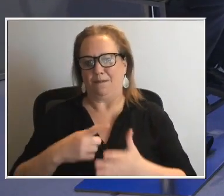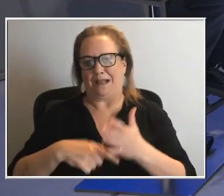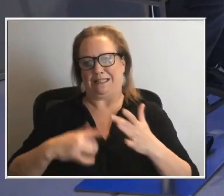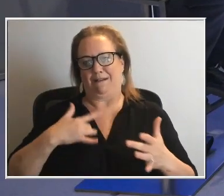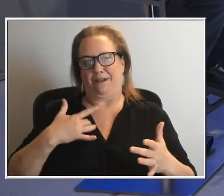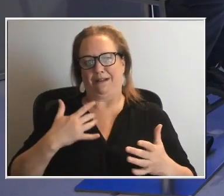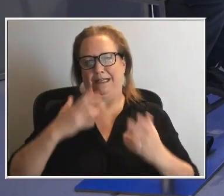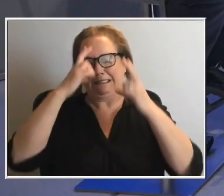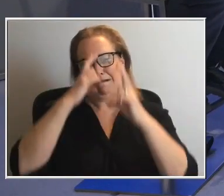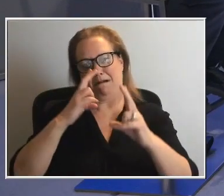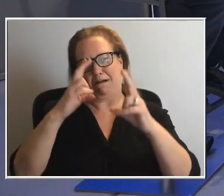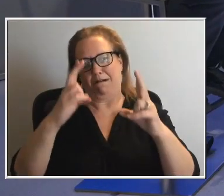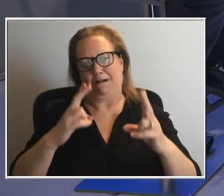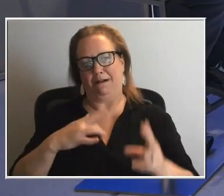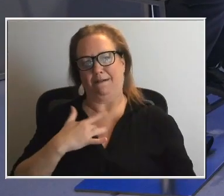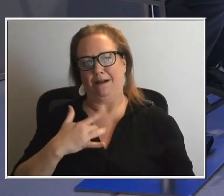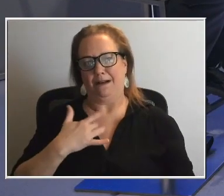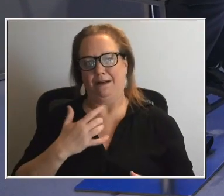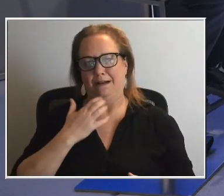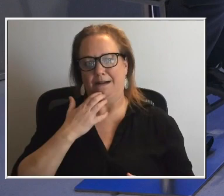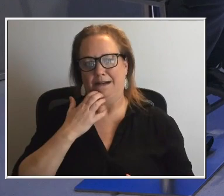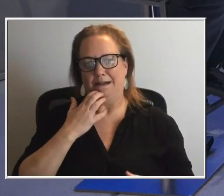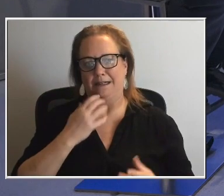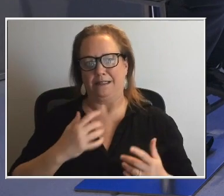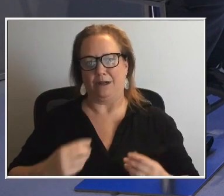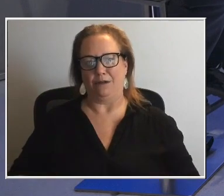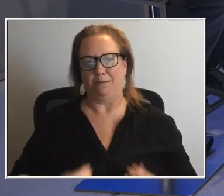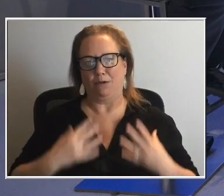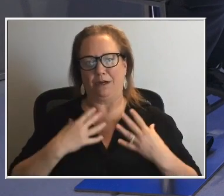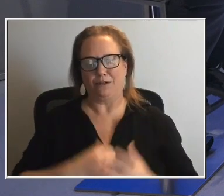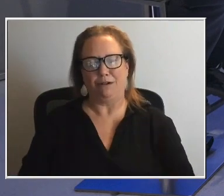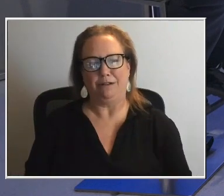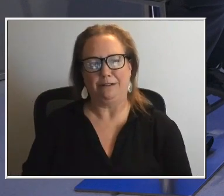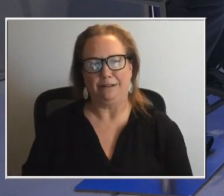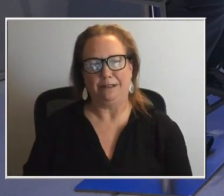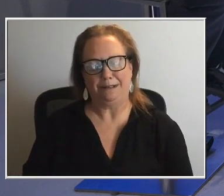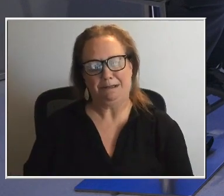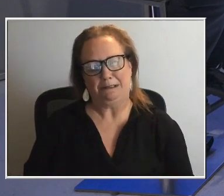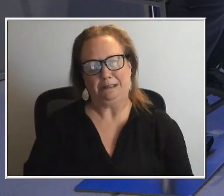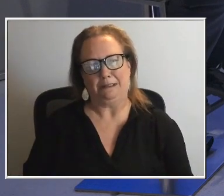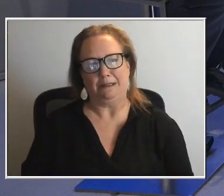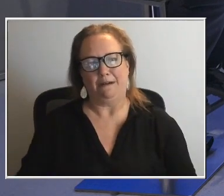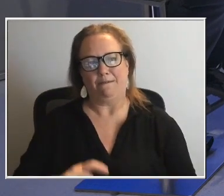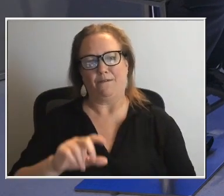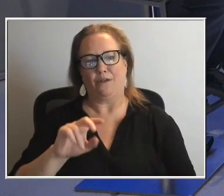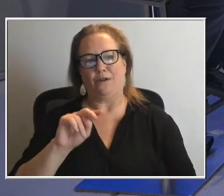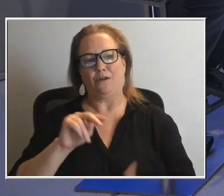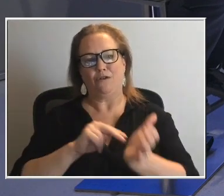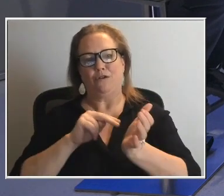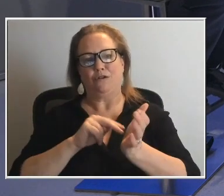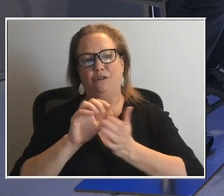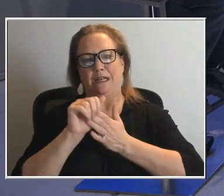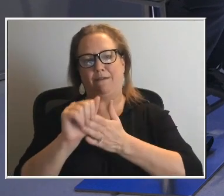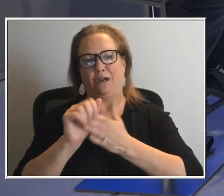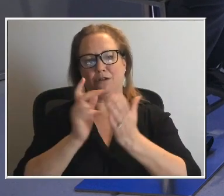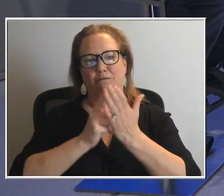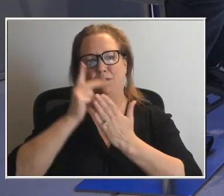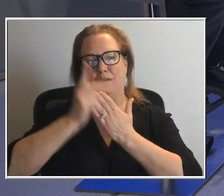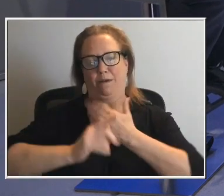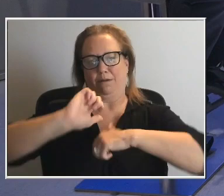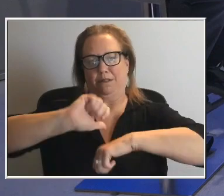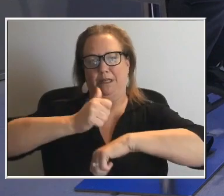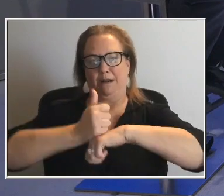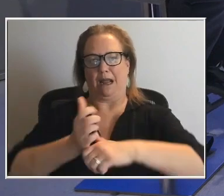honor. It's an honor and so inspirational. Well, and I know that for the nurse navigation program, the way that it was originally, because I asked